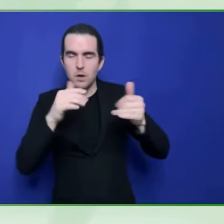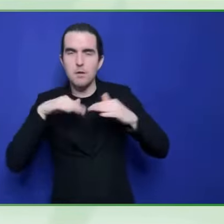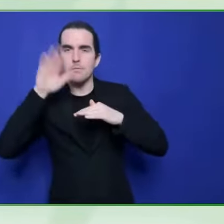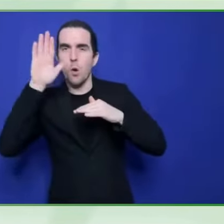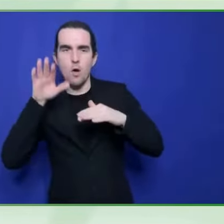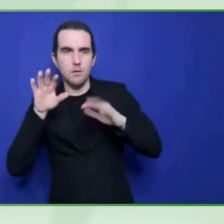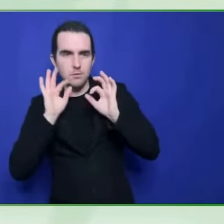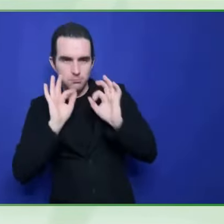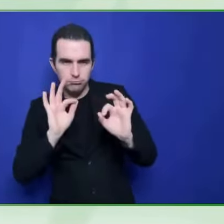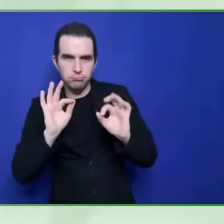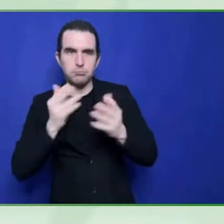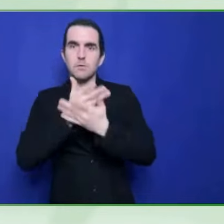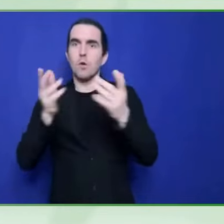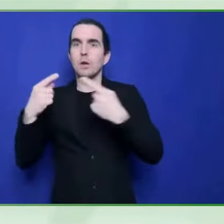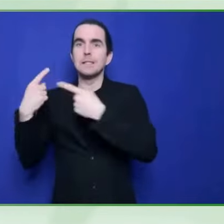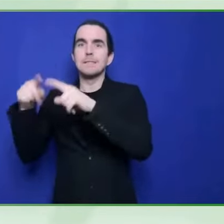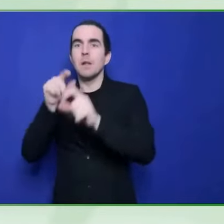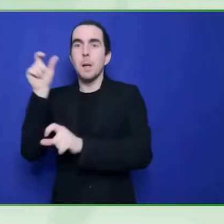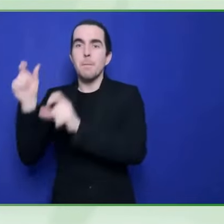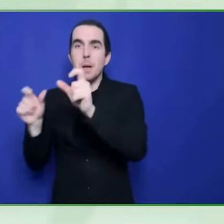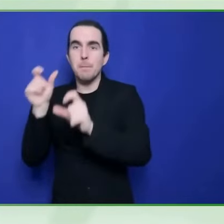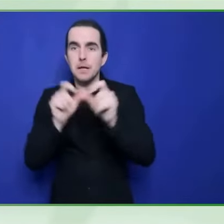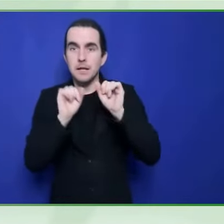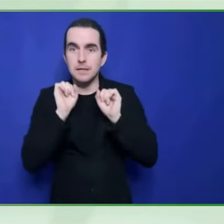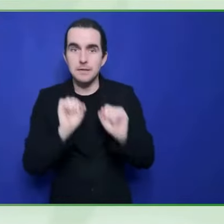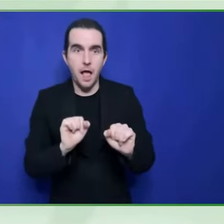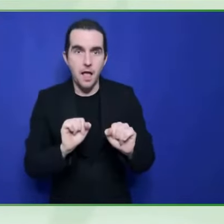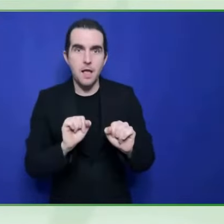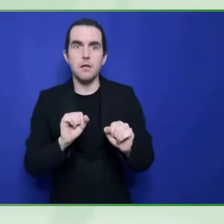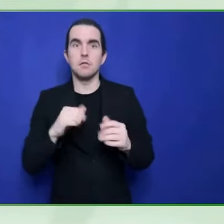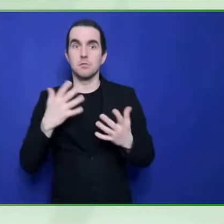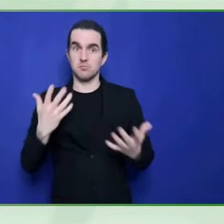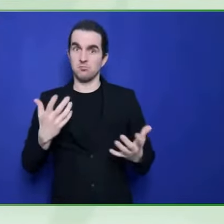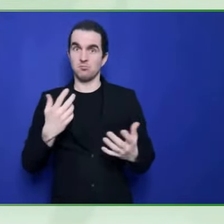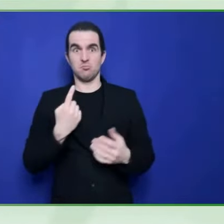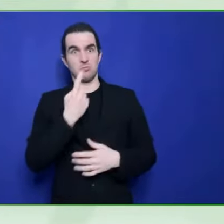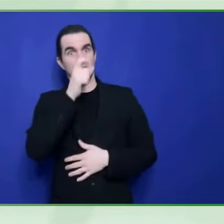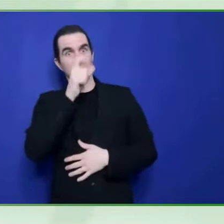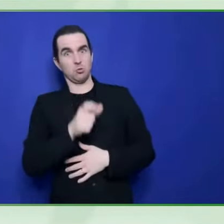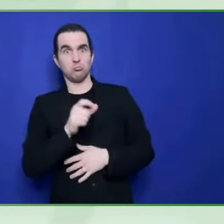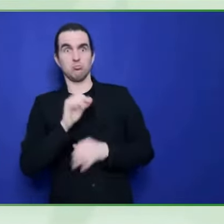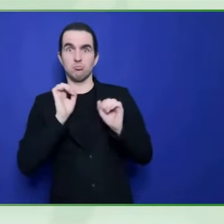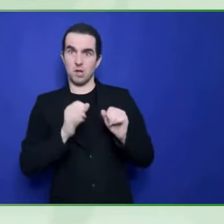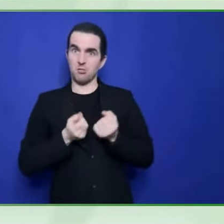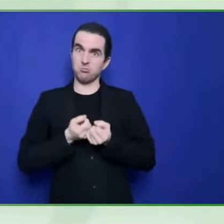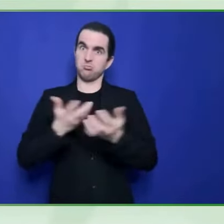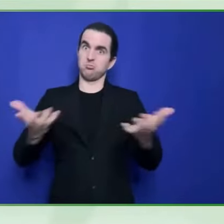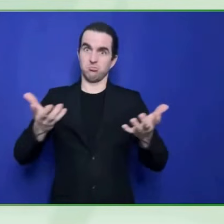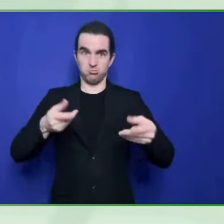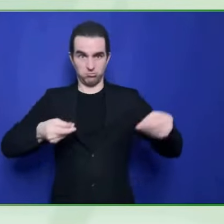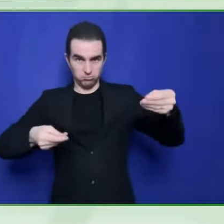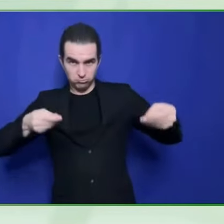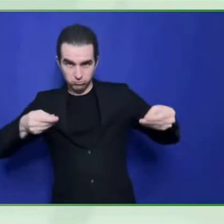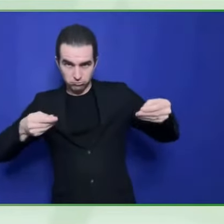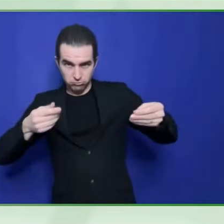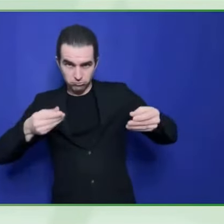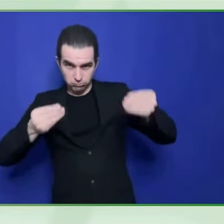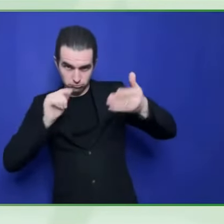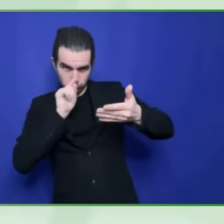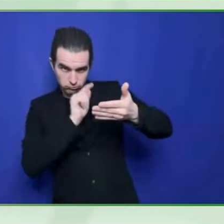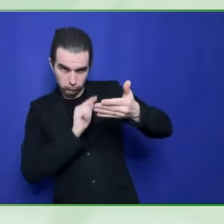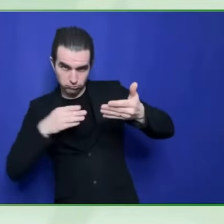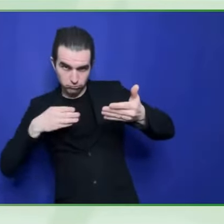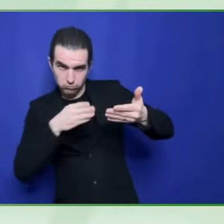maps, but can we actually look at different types of individuals with different mobility profiles